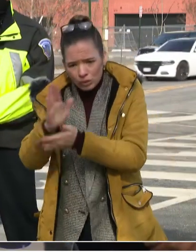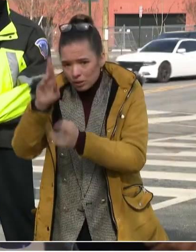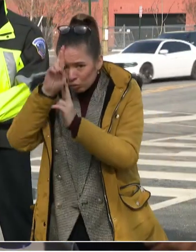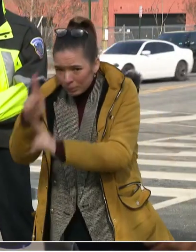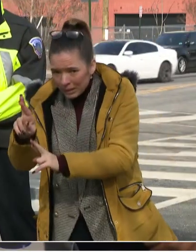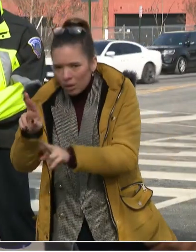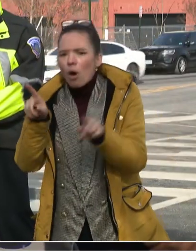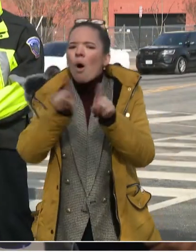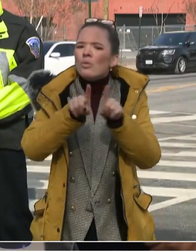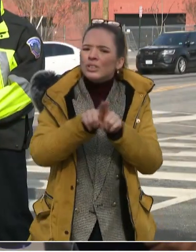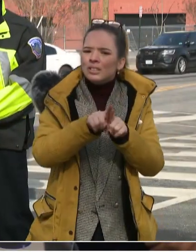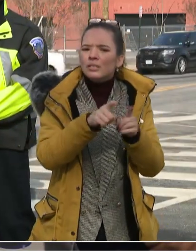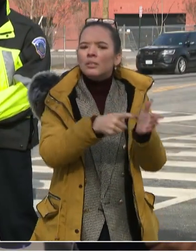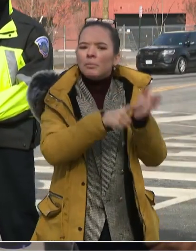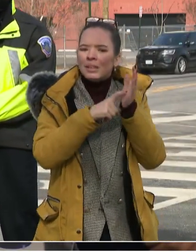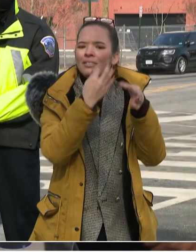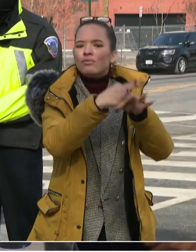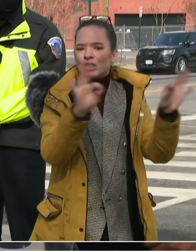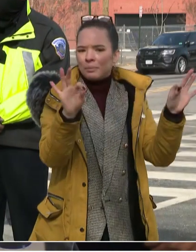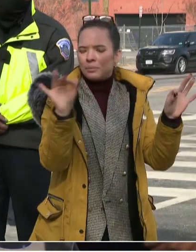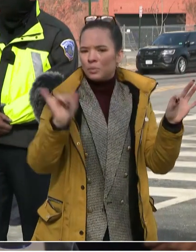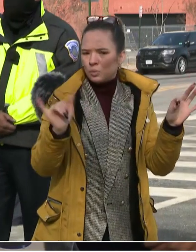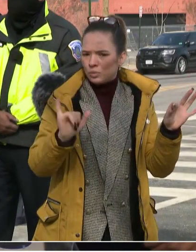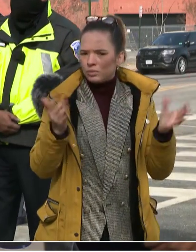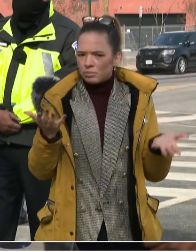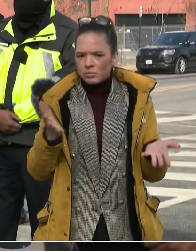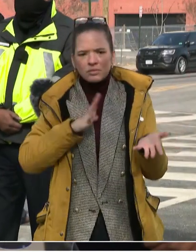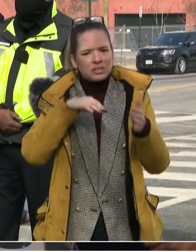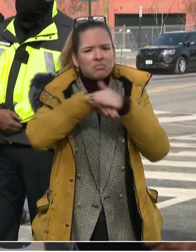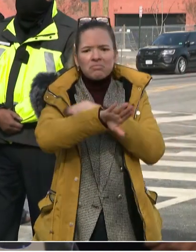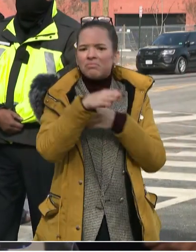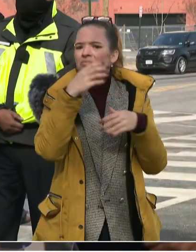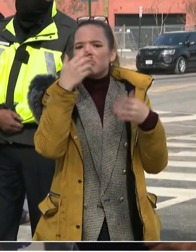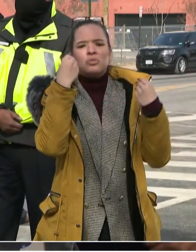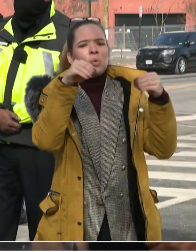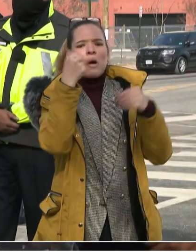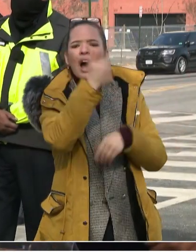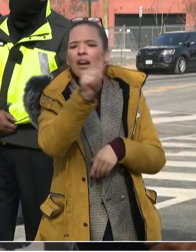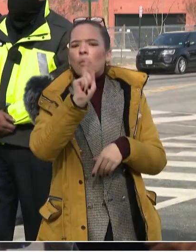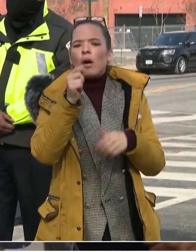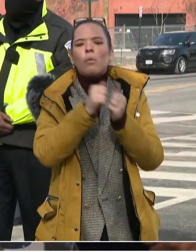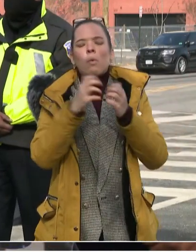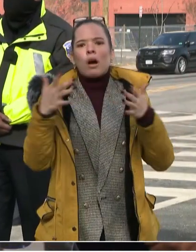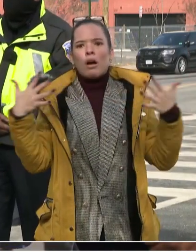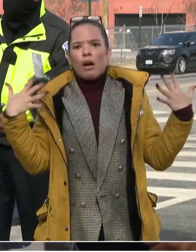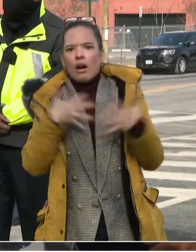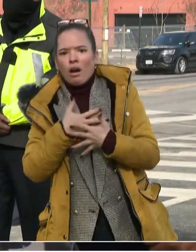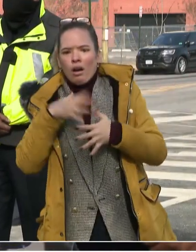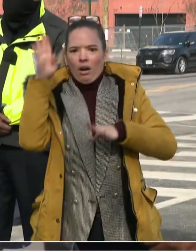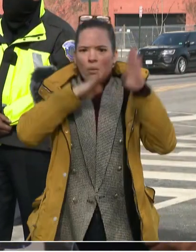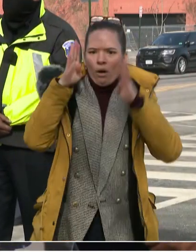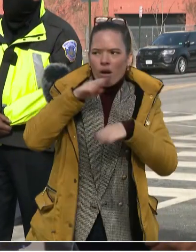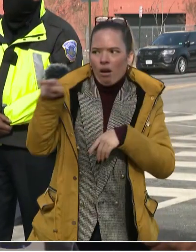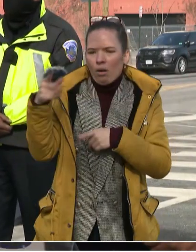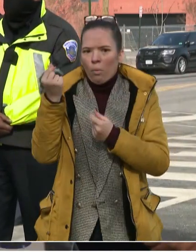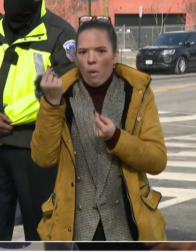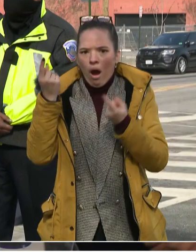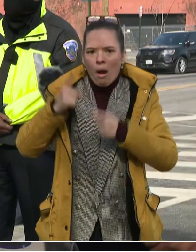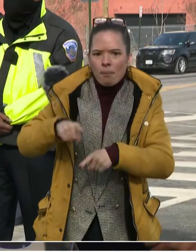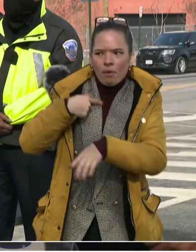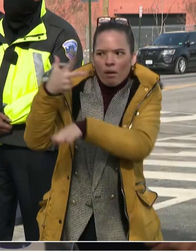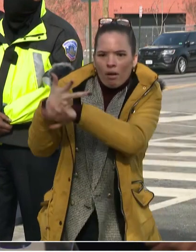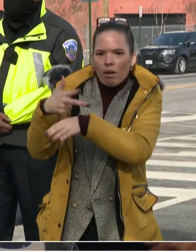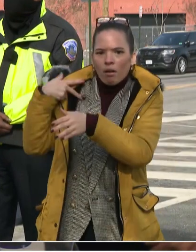have freedom. The freedom to go to the grocery store without being accosted. The freedom to drive into your driveway in front